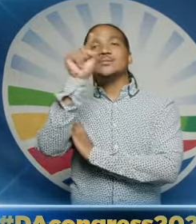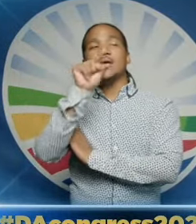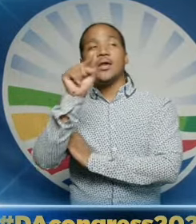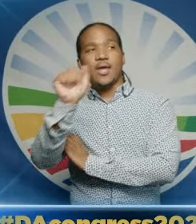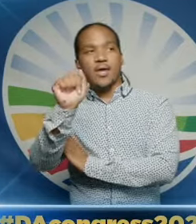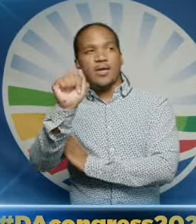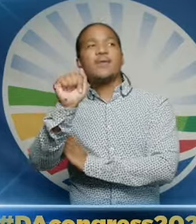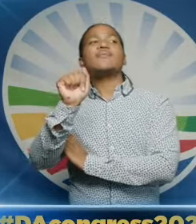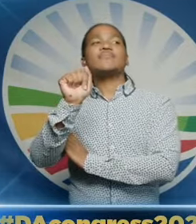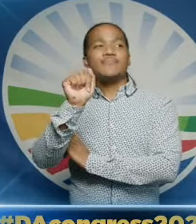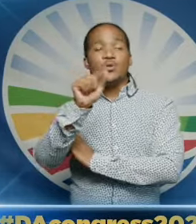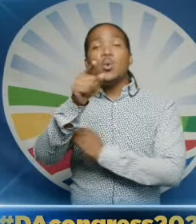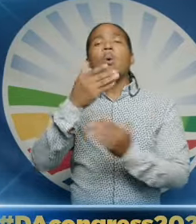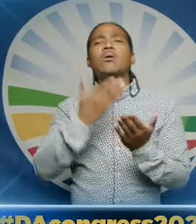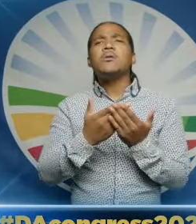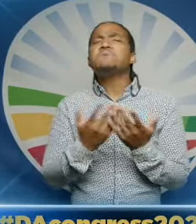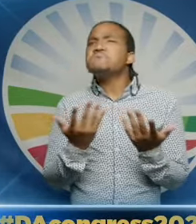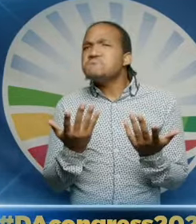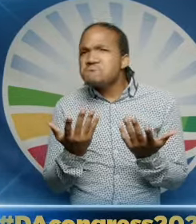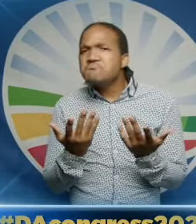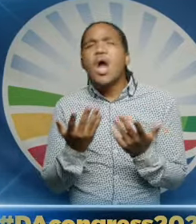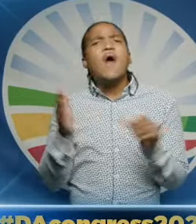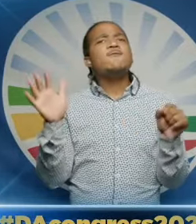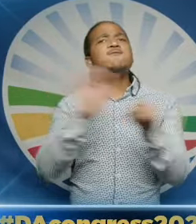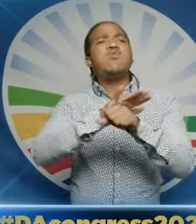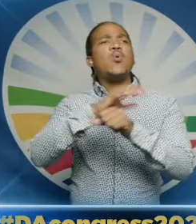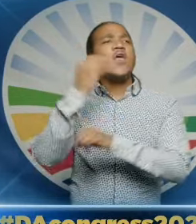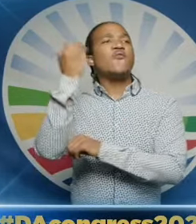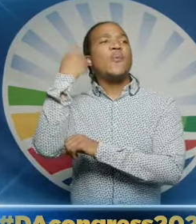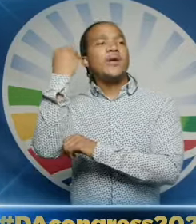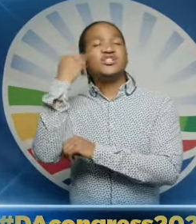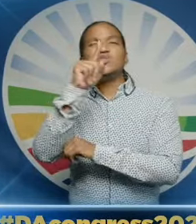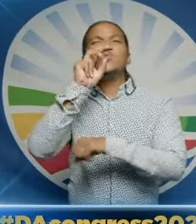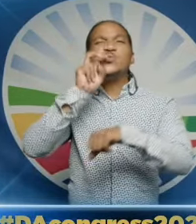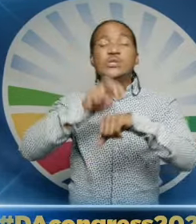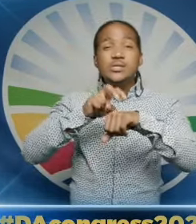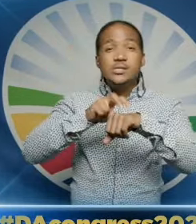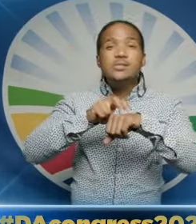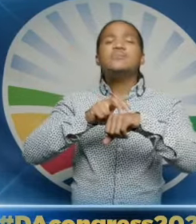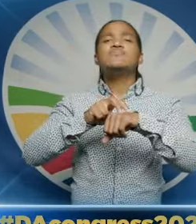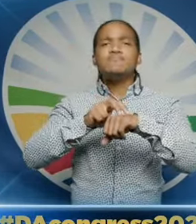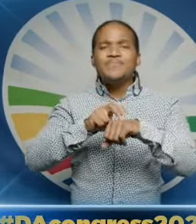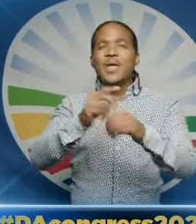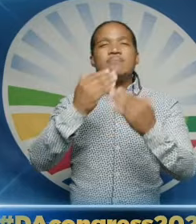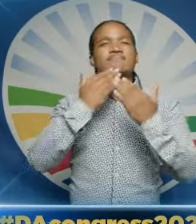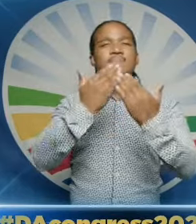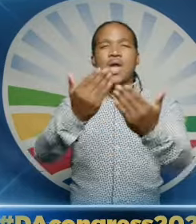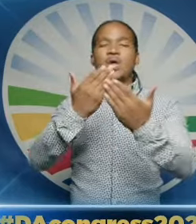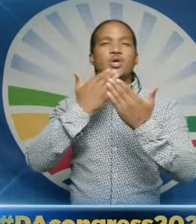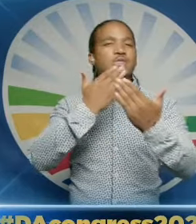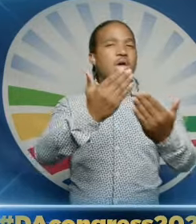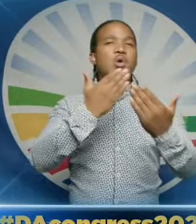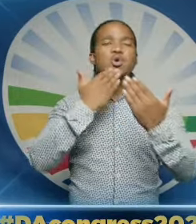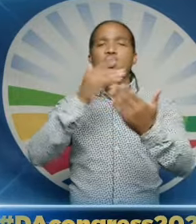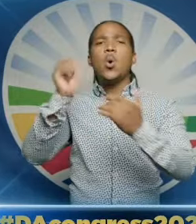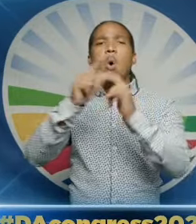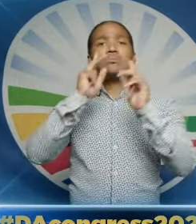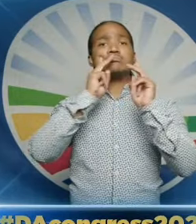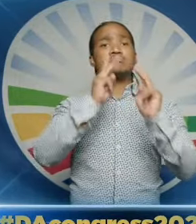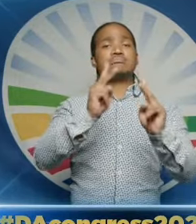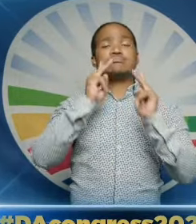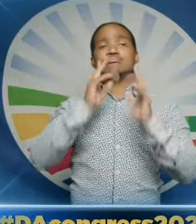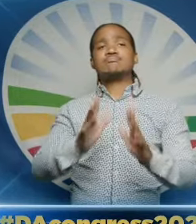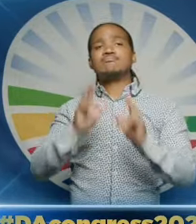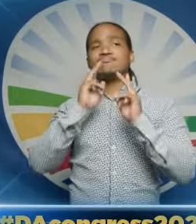www.dacongress2023.co.za, where you can get all the information you need. A big thank you to all our guests throughout the